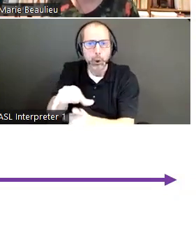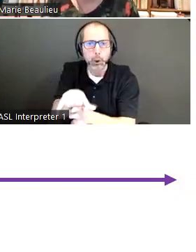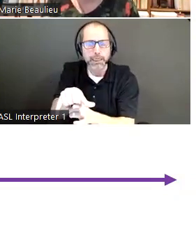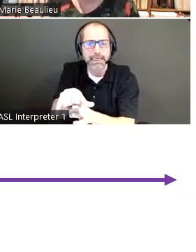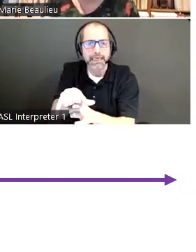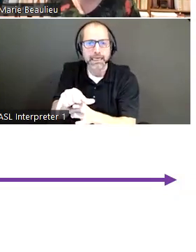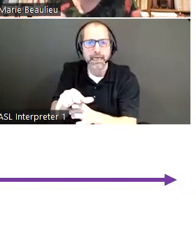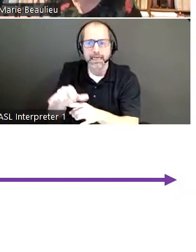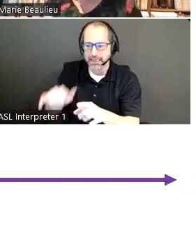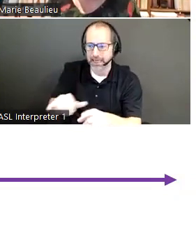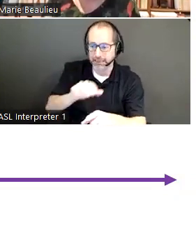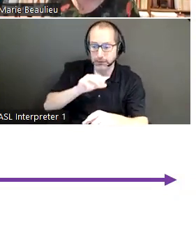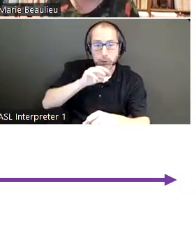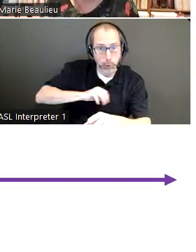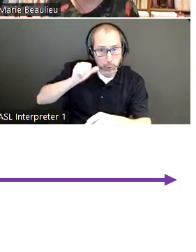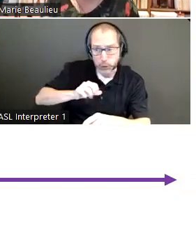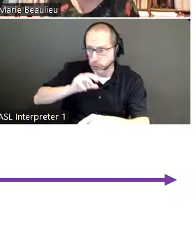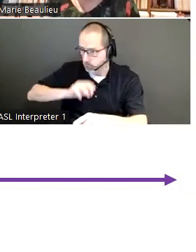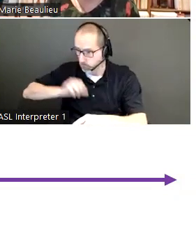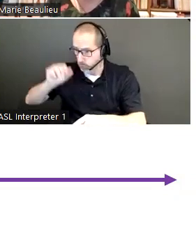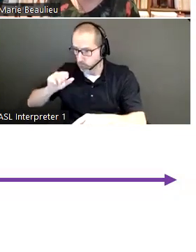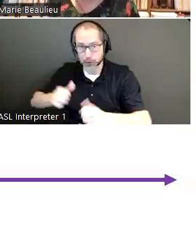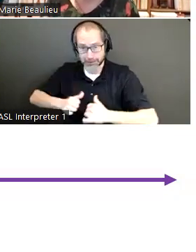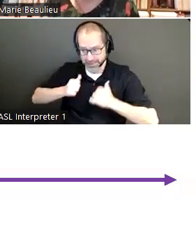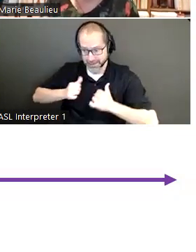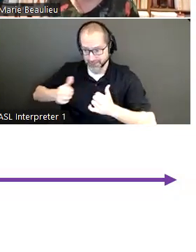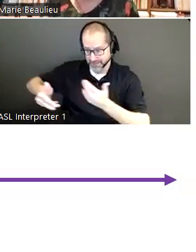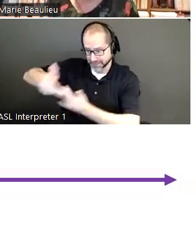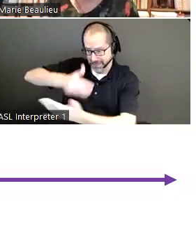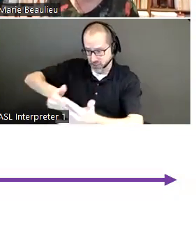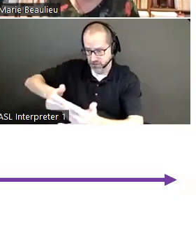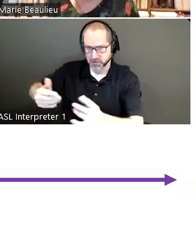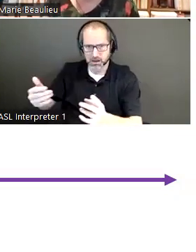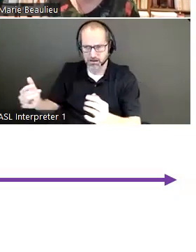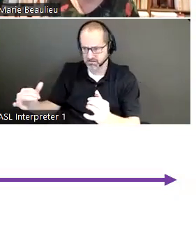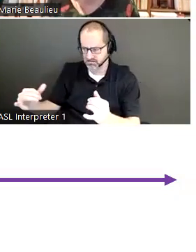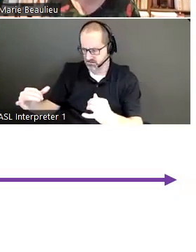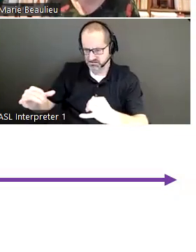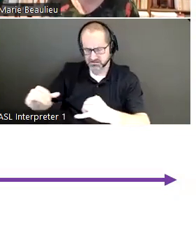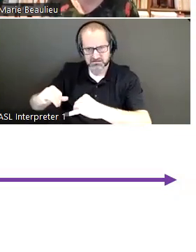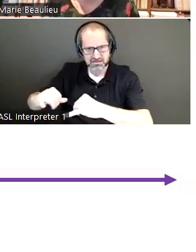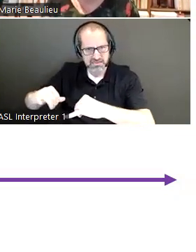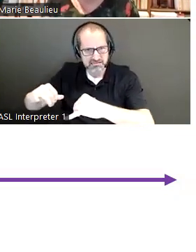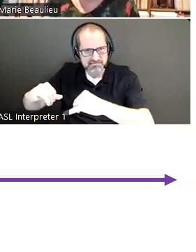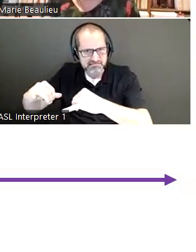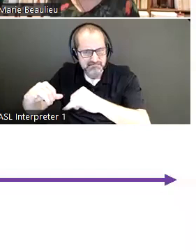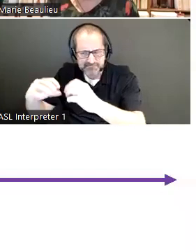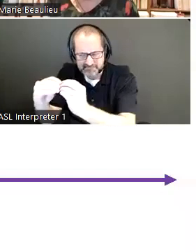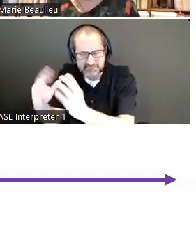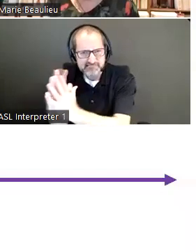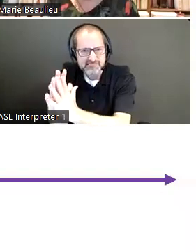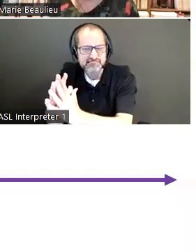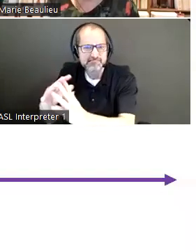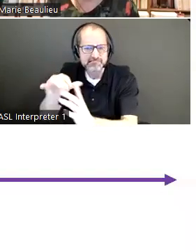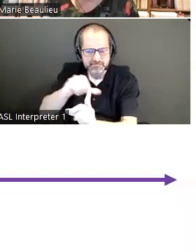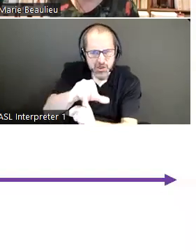between residents, or what we can call also aggression between resident or resident-to-resident aggression. So